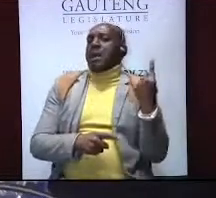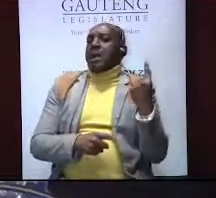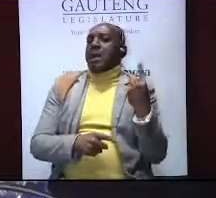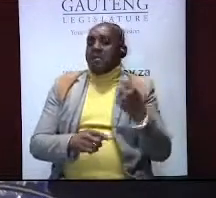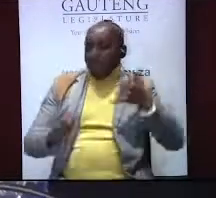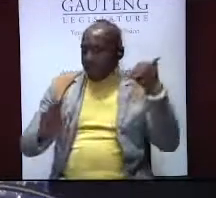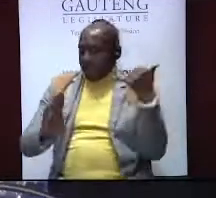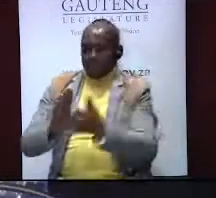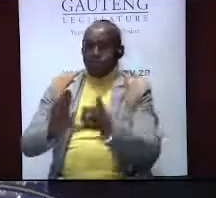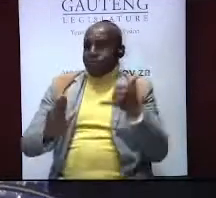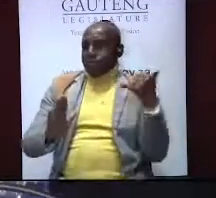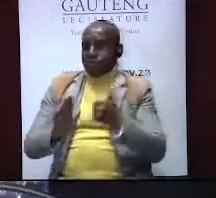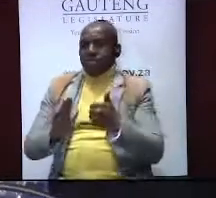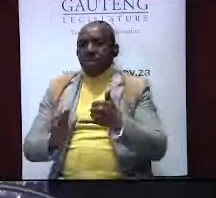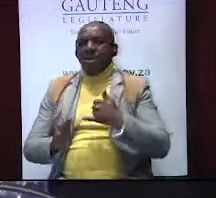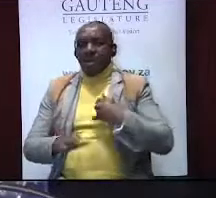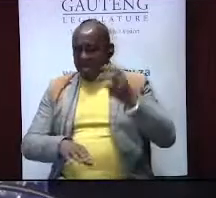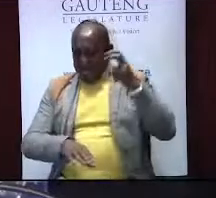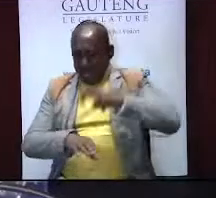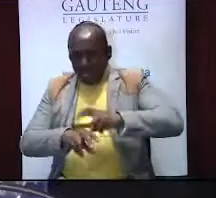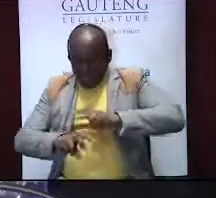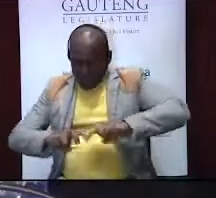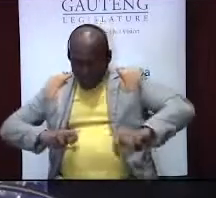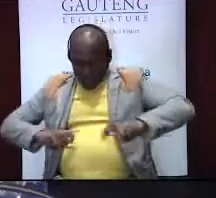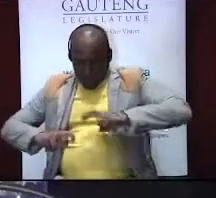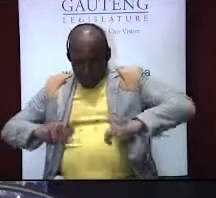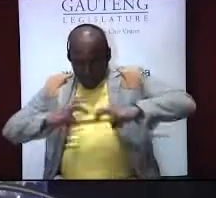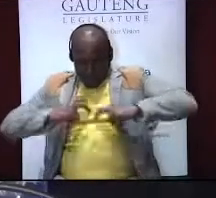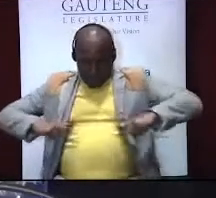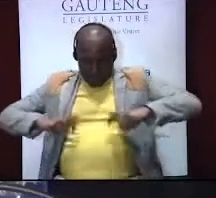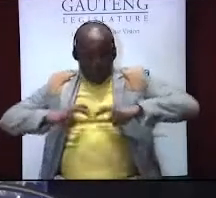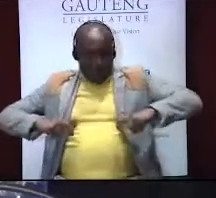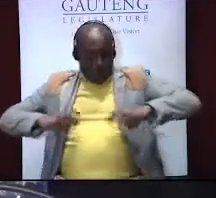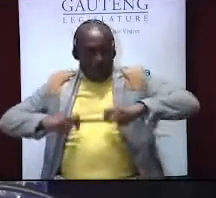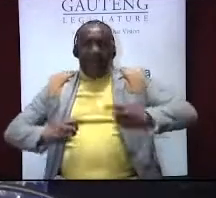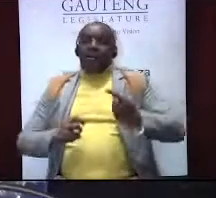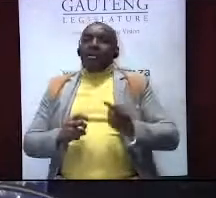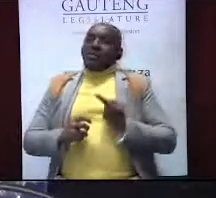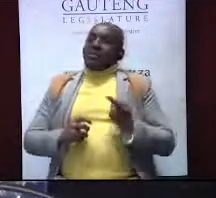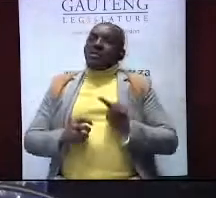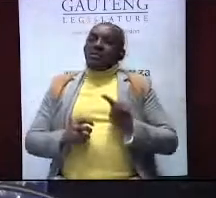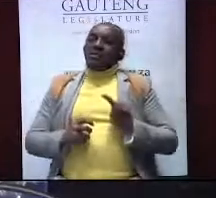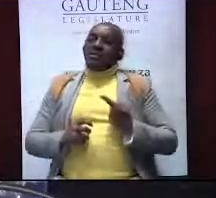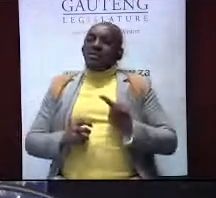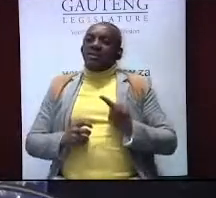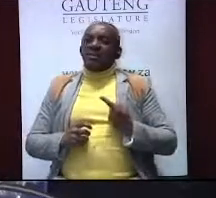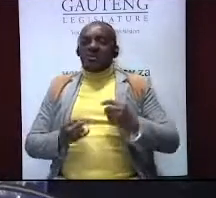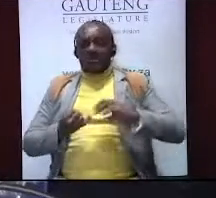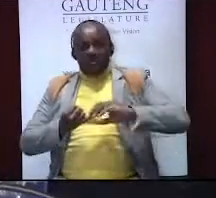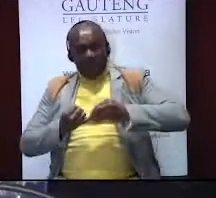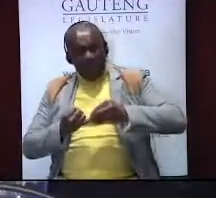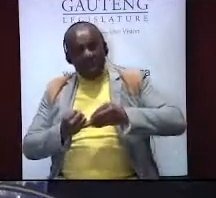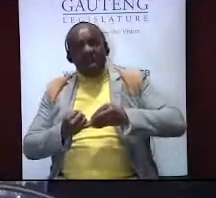Let us check ourselves. Let us examine ourselves. Let